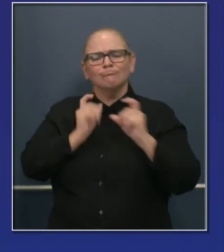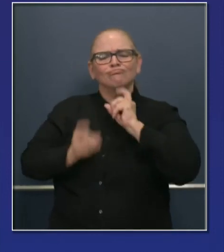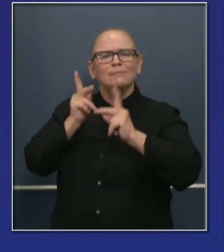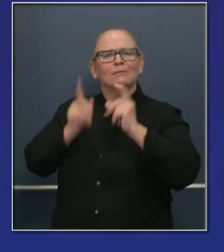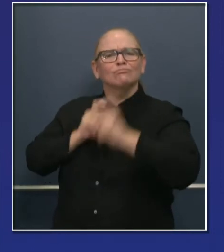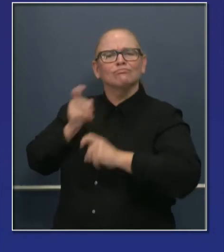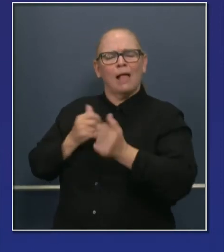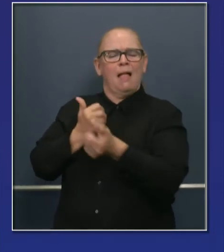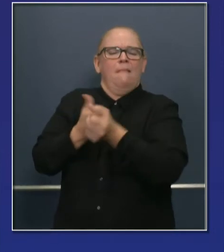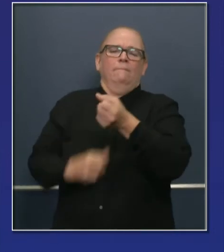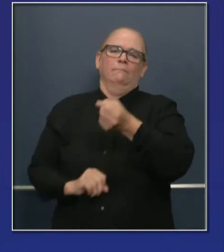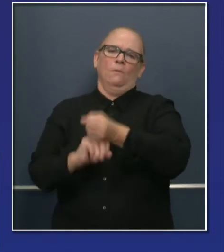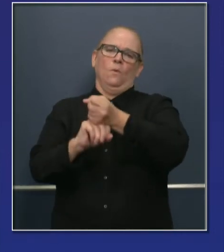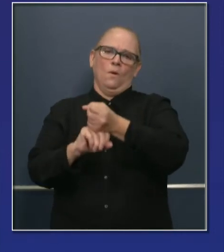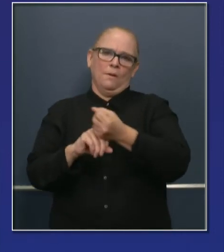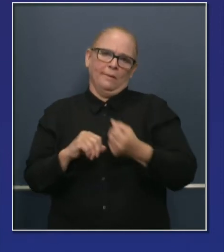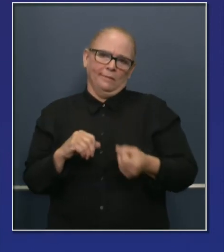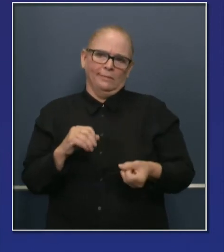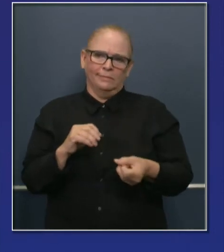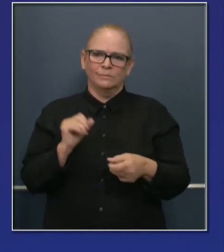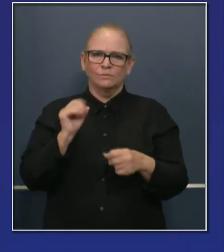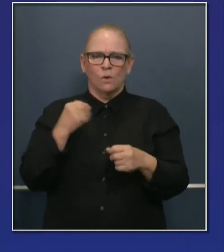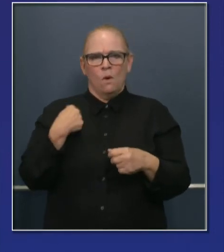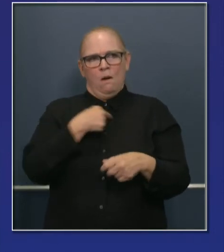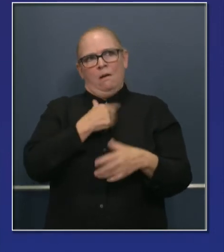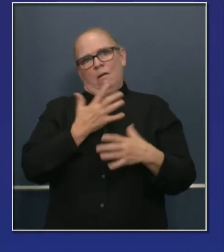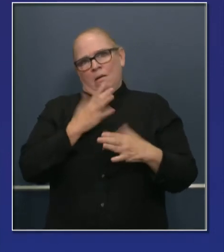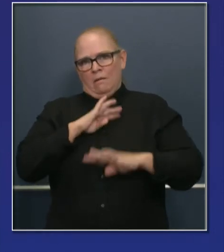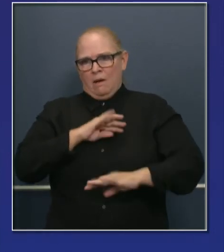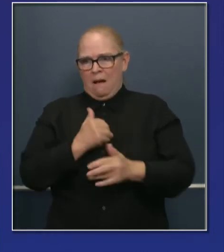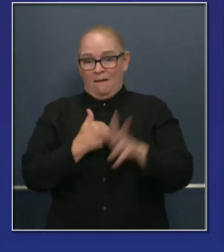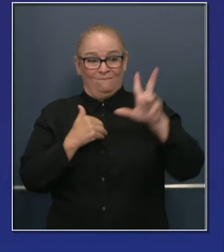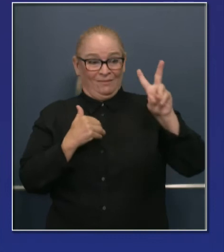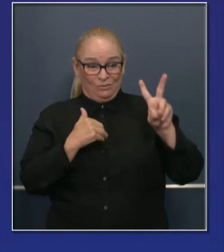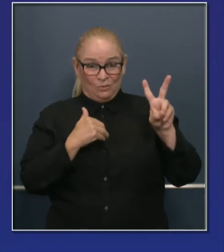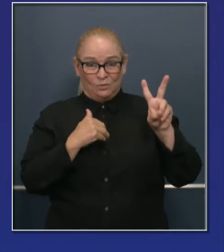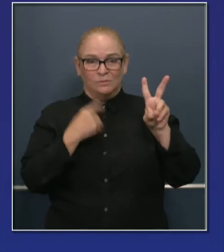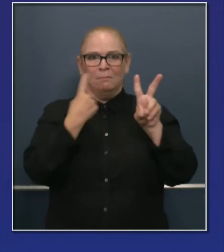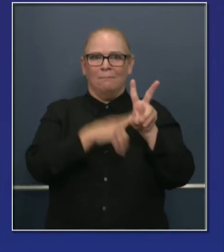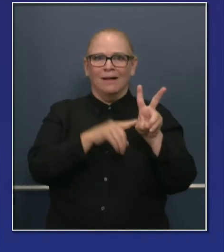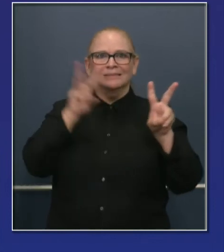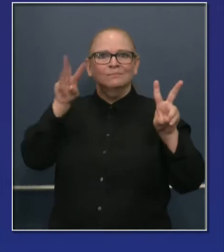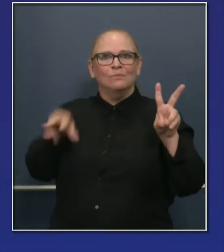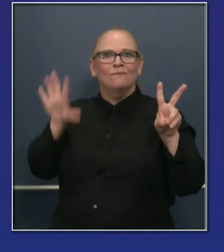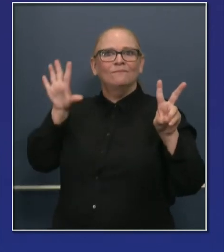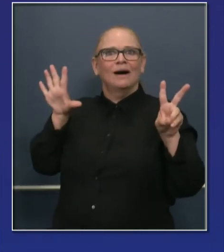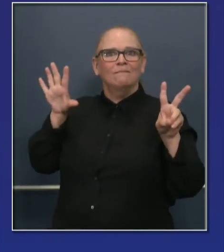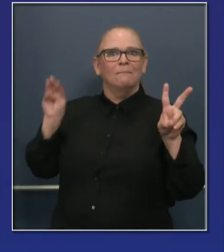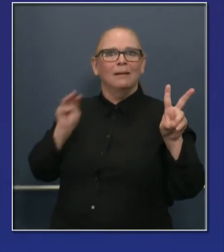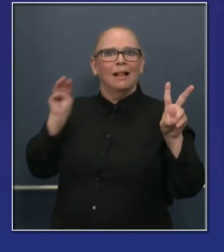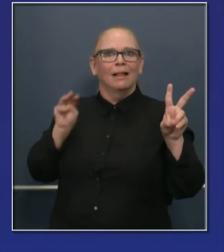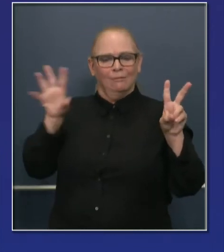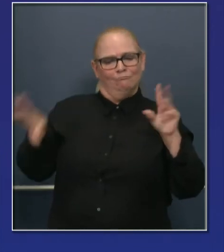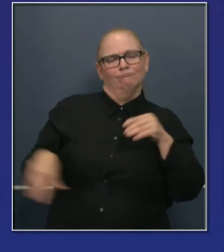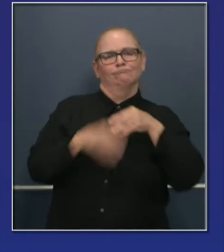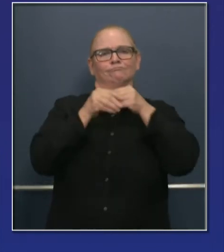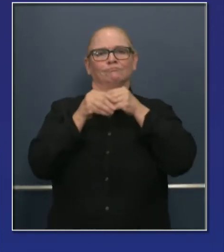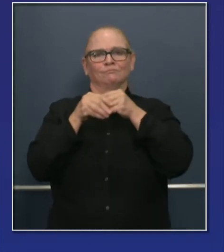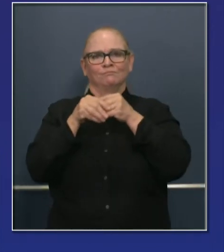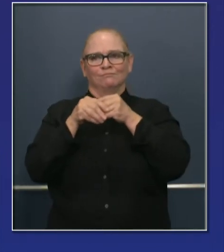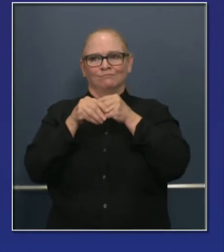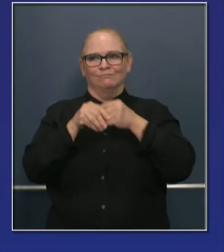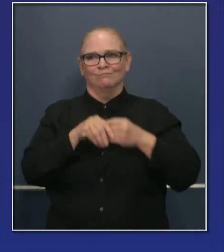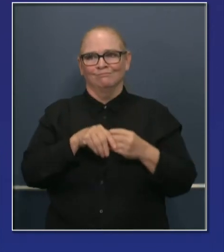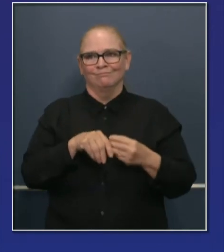or increase, rather, the $52 million contribution that we announced last week. And this is for rent, supplies, really